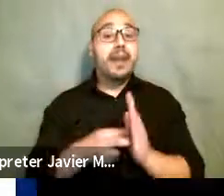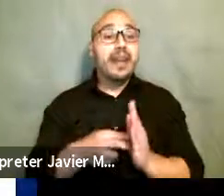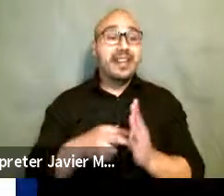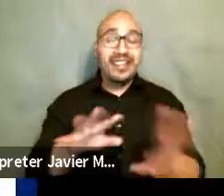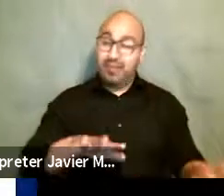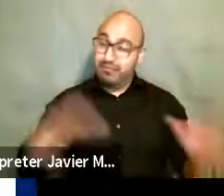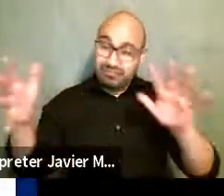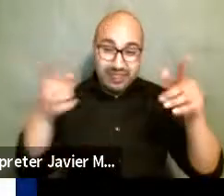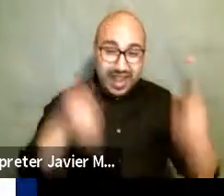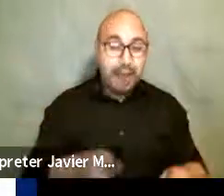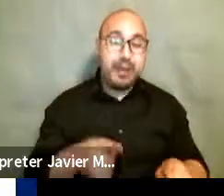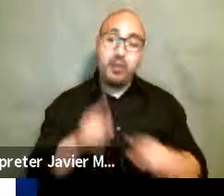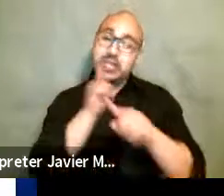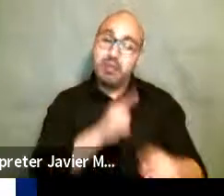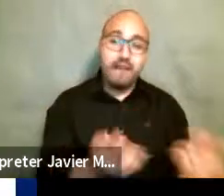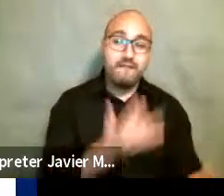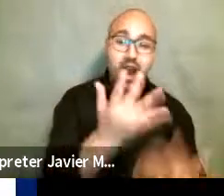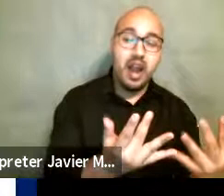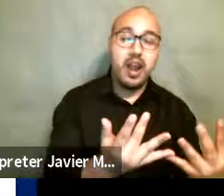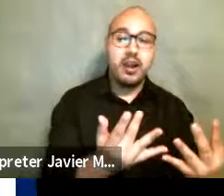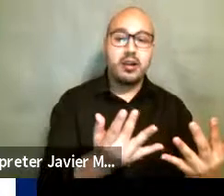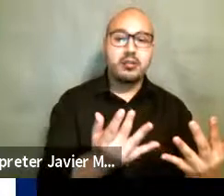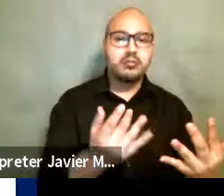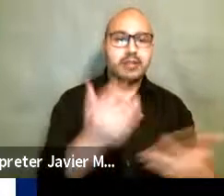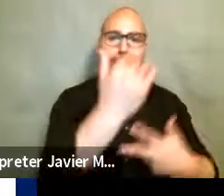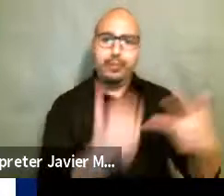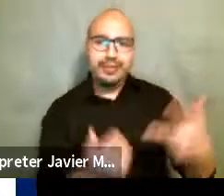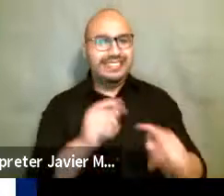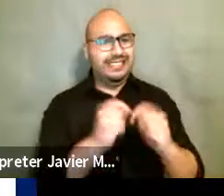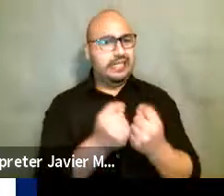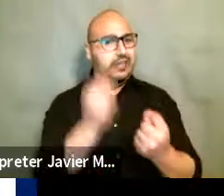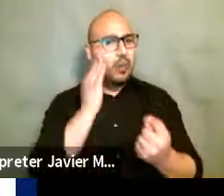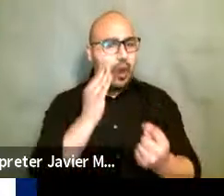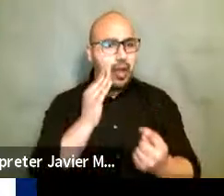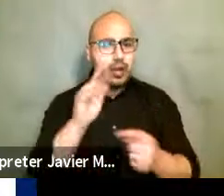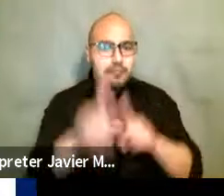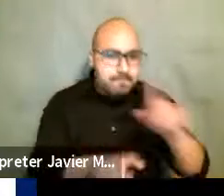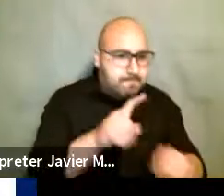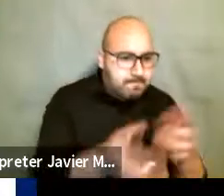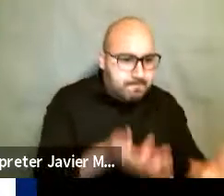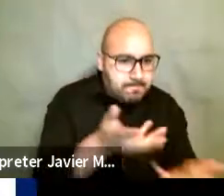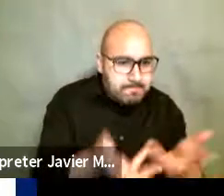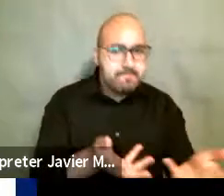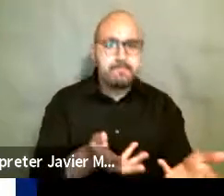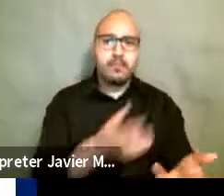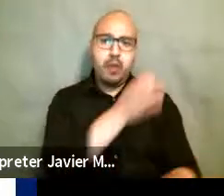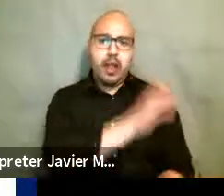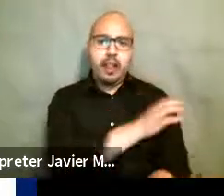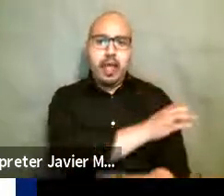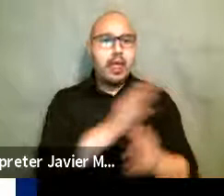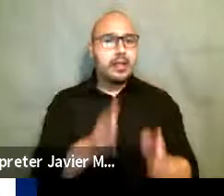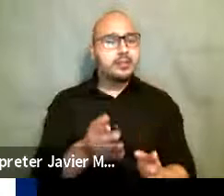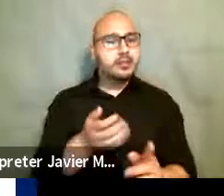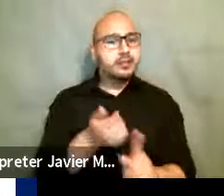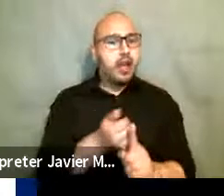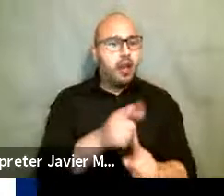to a fire, we have teams that will follow up with our clients served to make sure that we're connecting them to